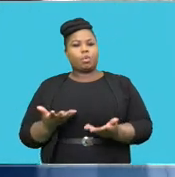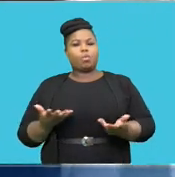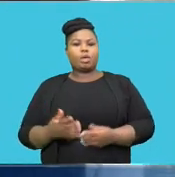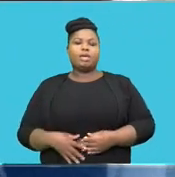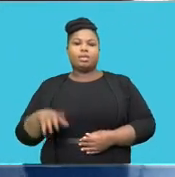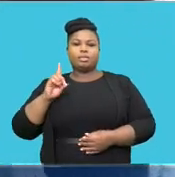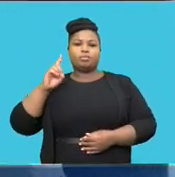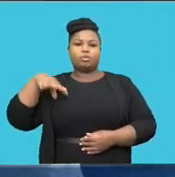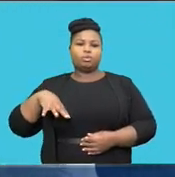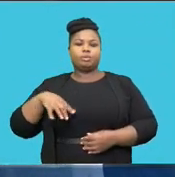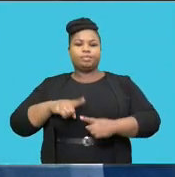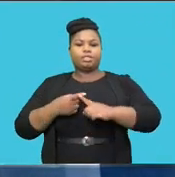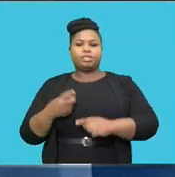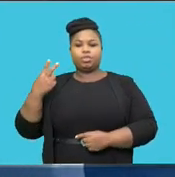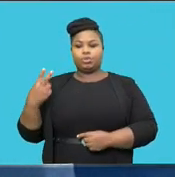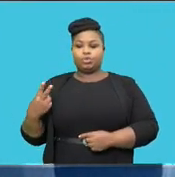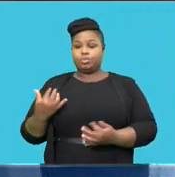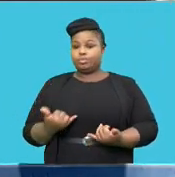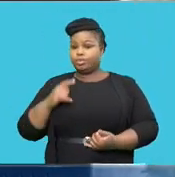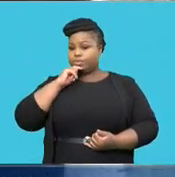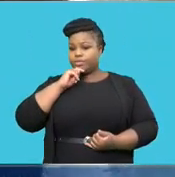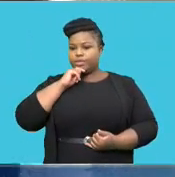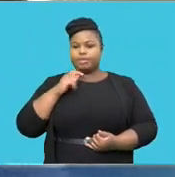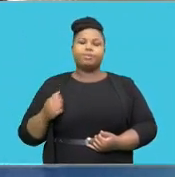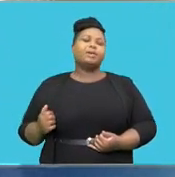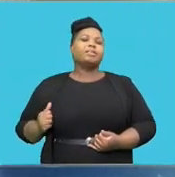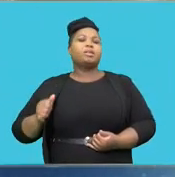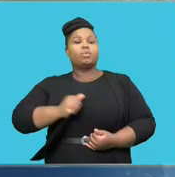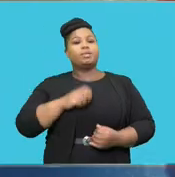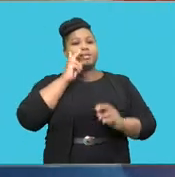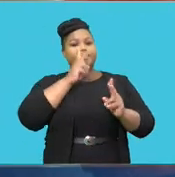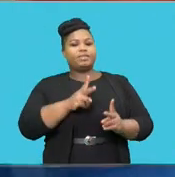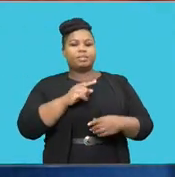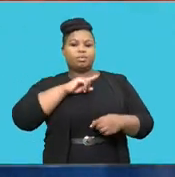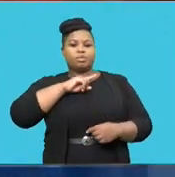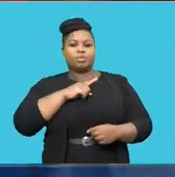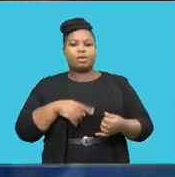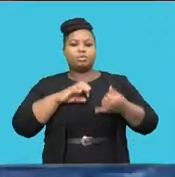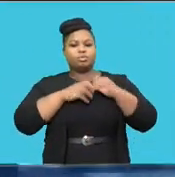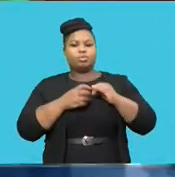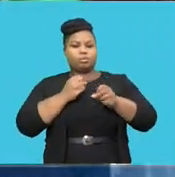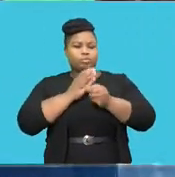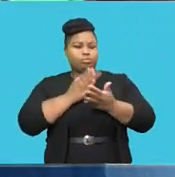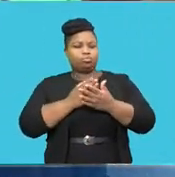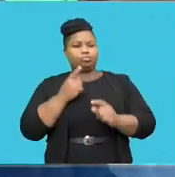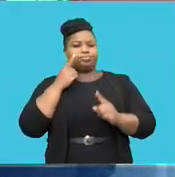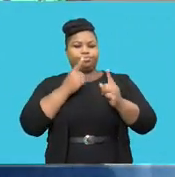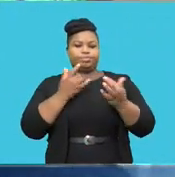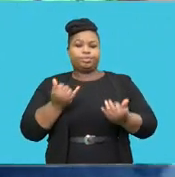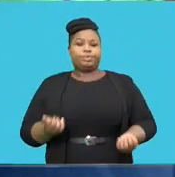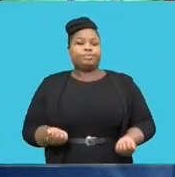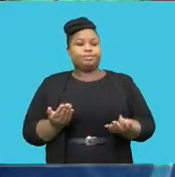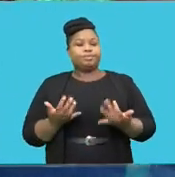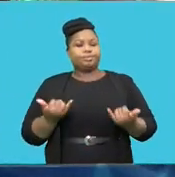motsana wa Diepsloot Extension 2 pejana kajeno. Ketelo e na e mabapi le ho ya lekola ho phethelwa ha tshebetso